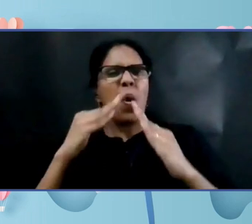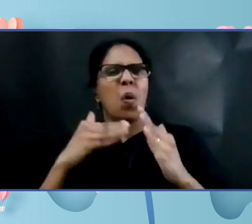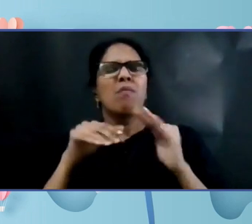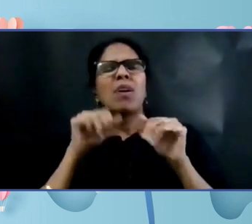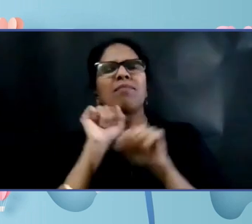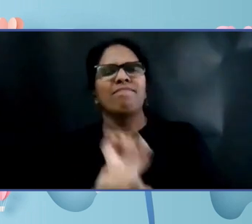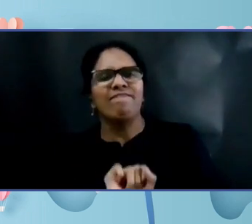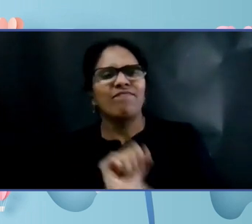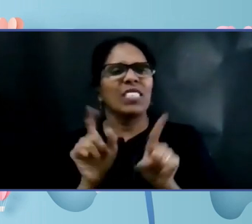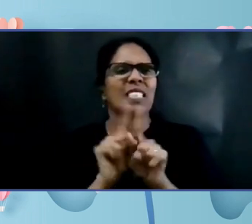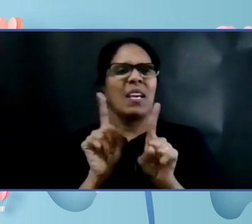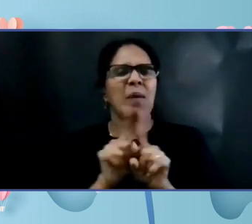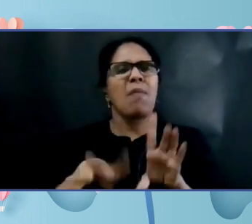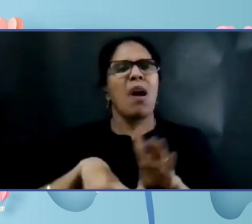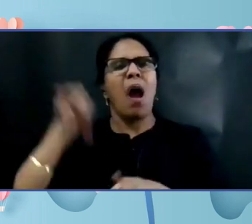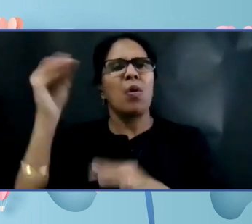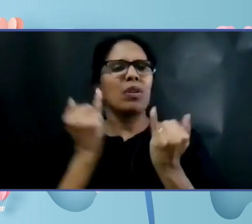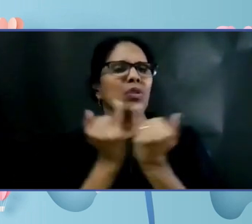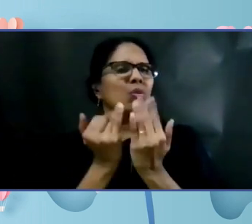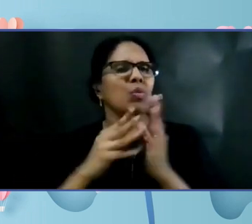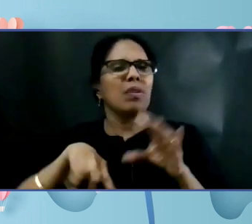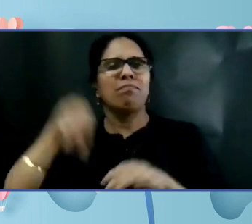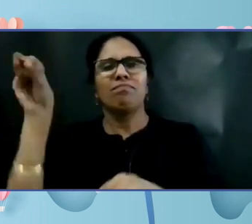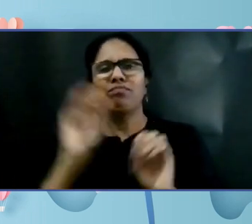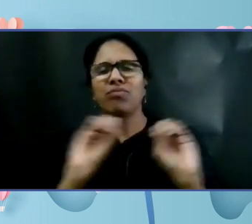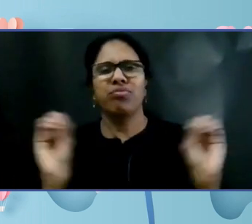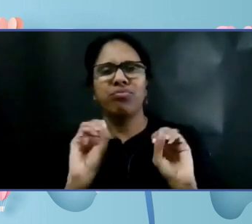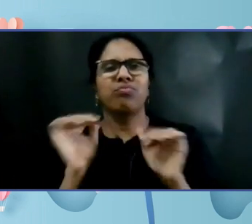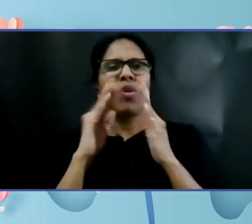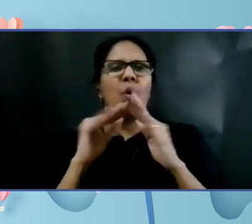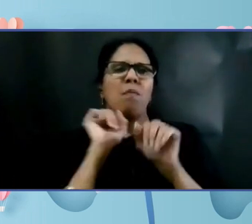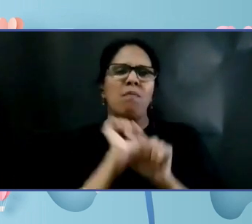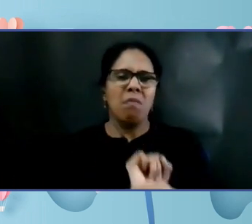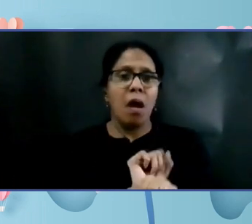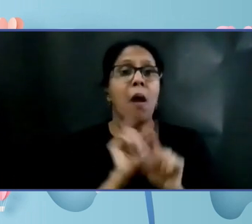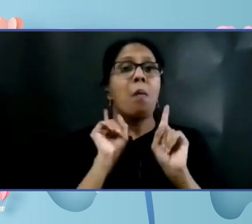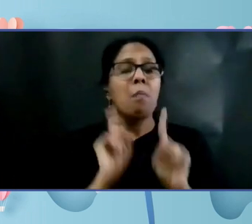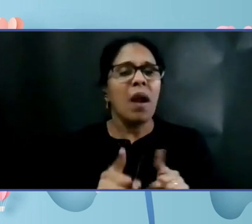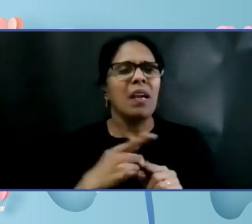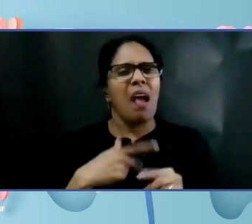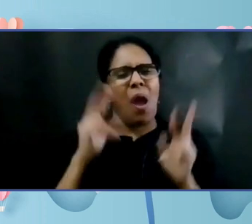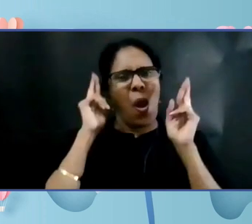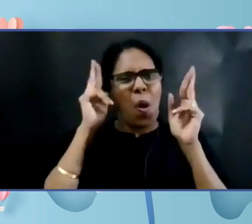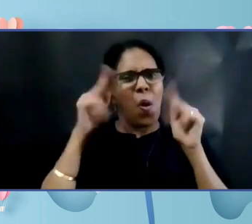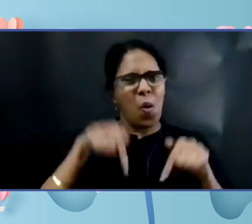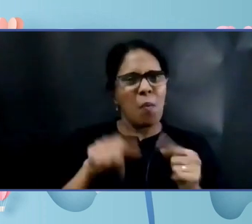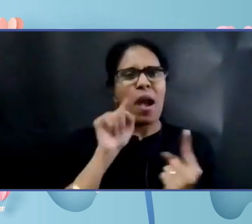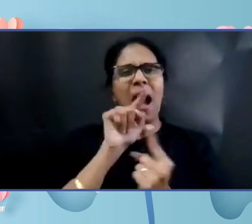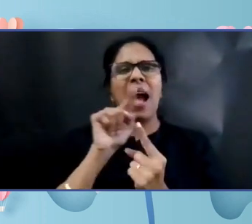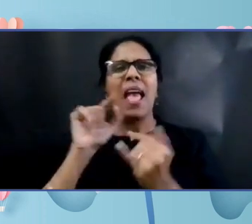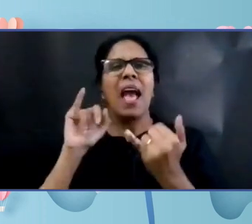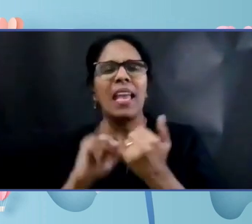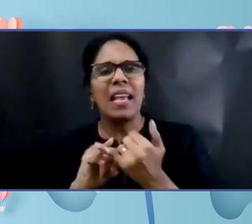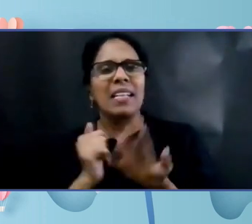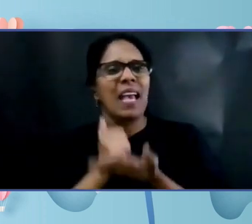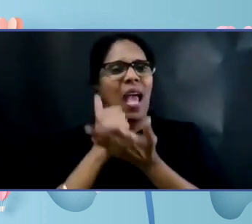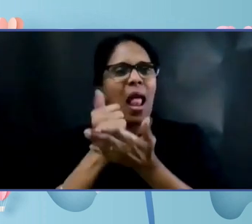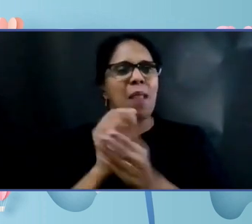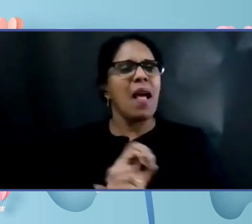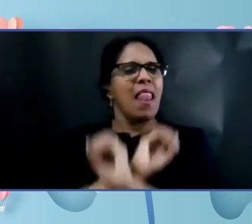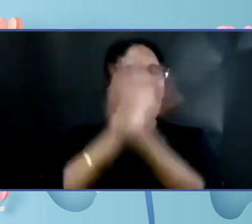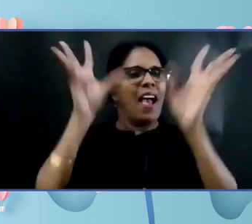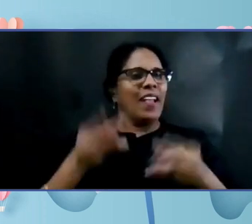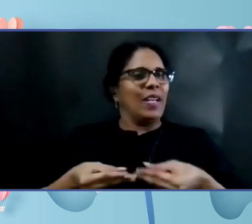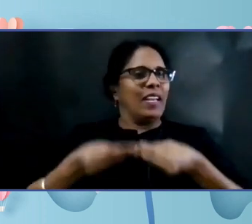hope through the Inclusion Summit for Youth, we're able to bring a little bit of light in your lives, a little bit